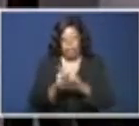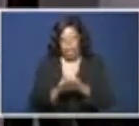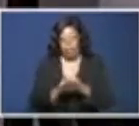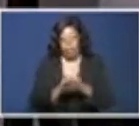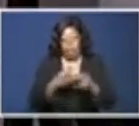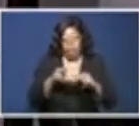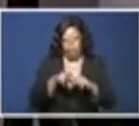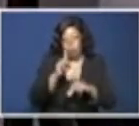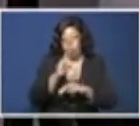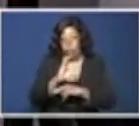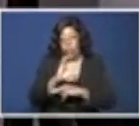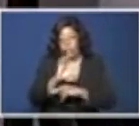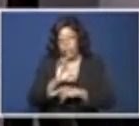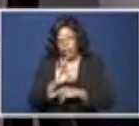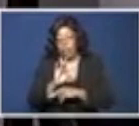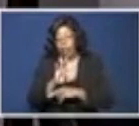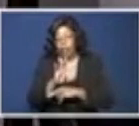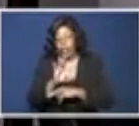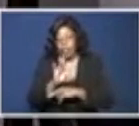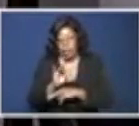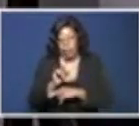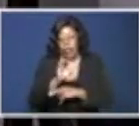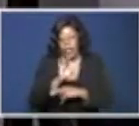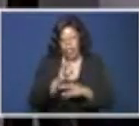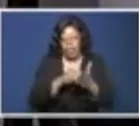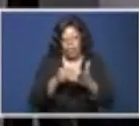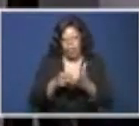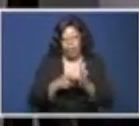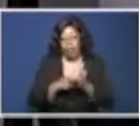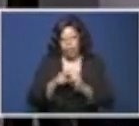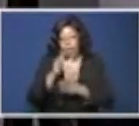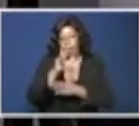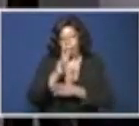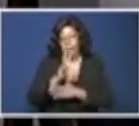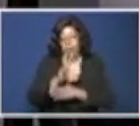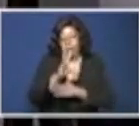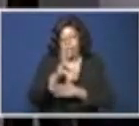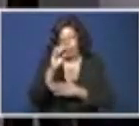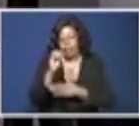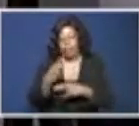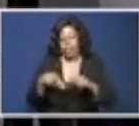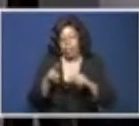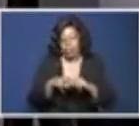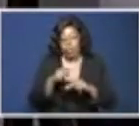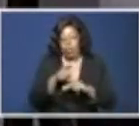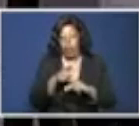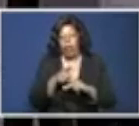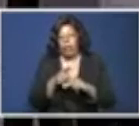of $148.8 million represents 36% increase over their